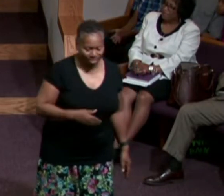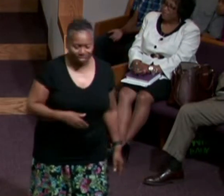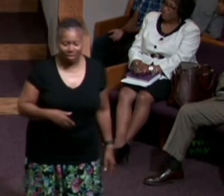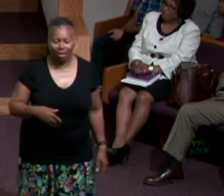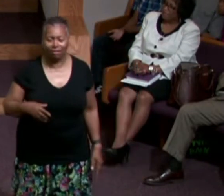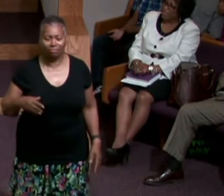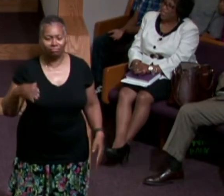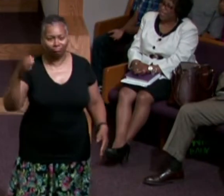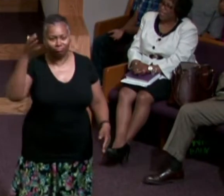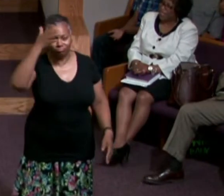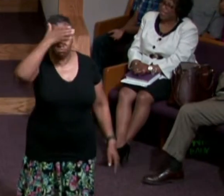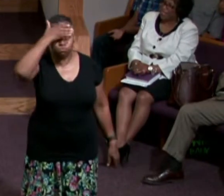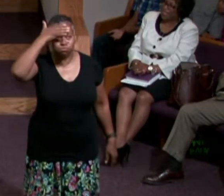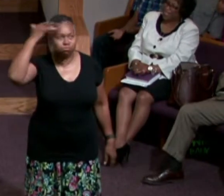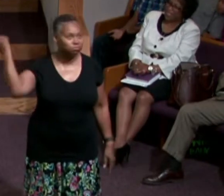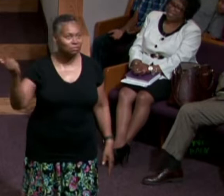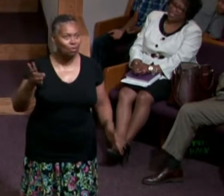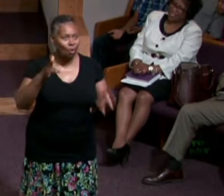selective amnesia